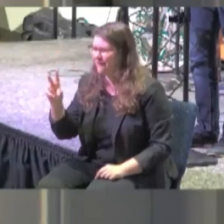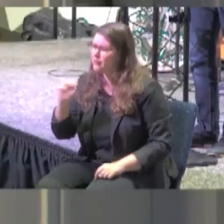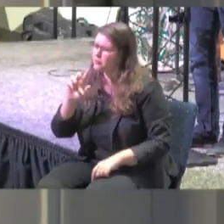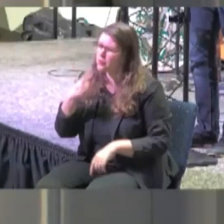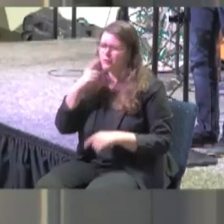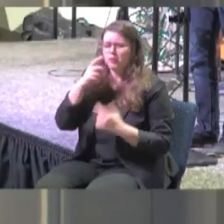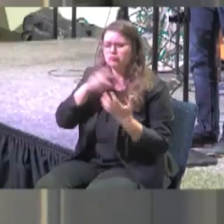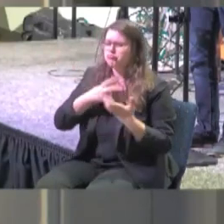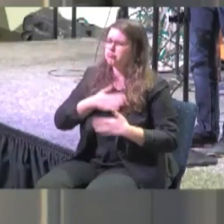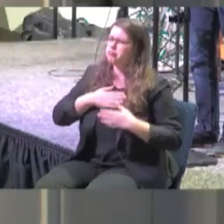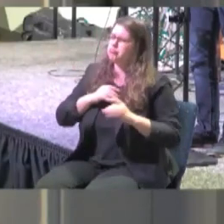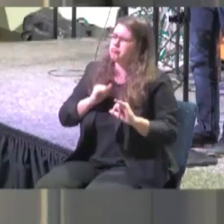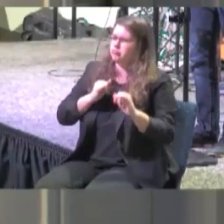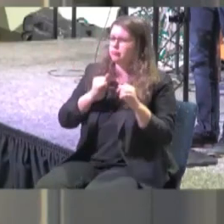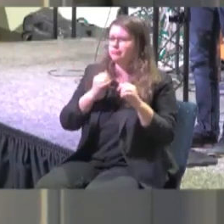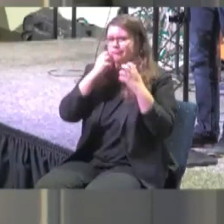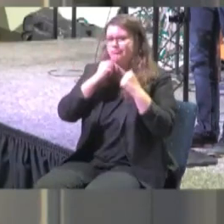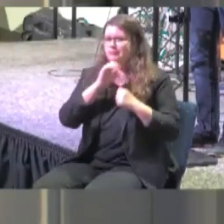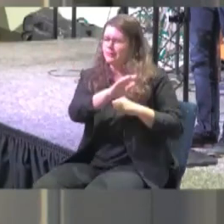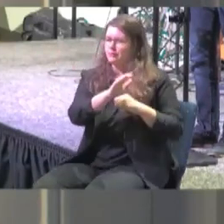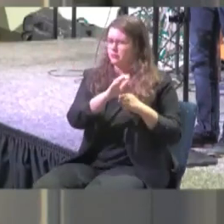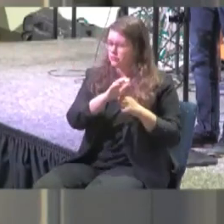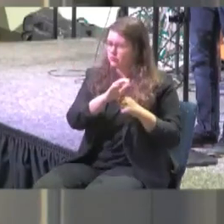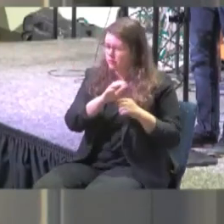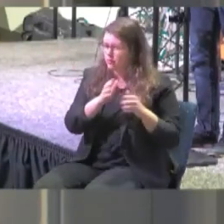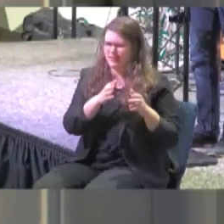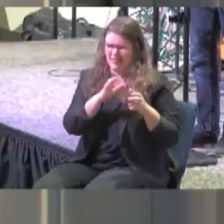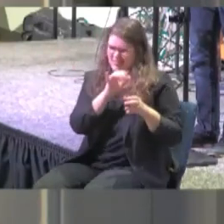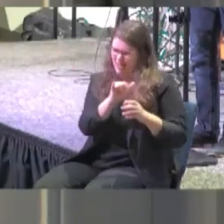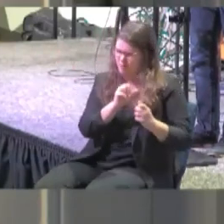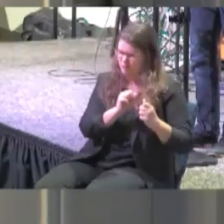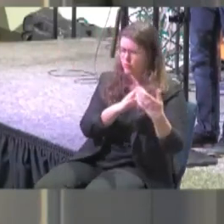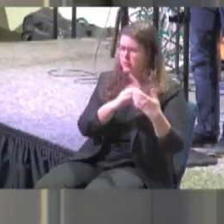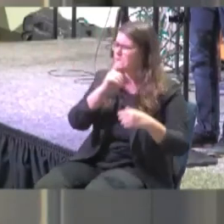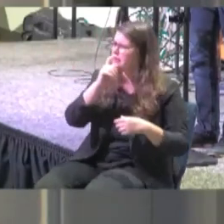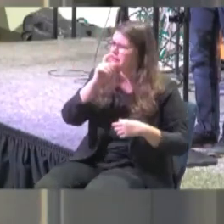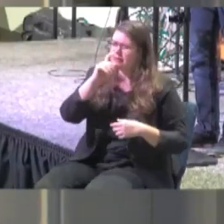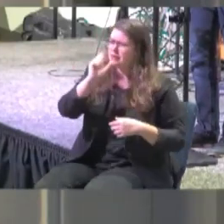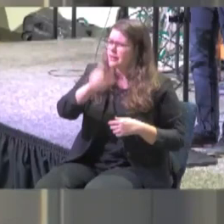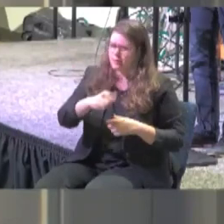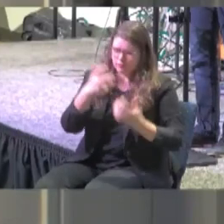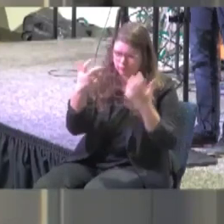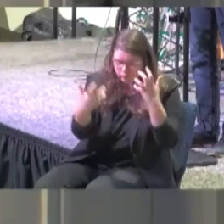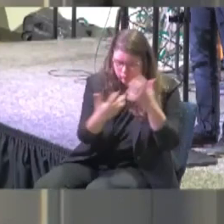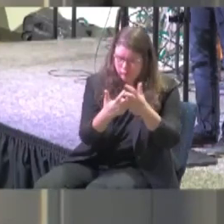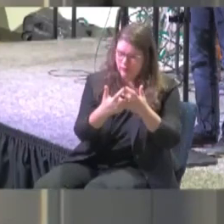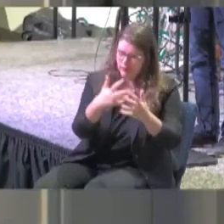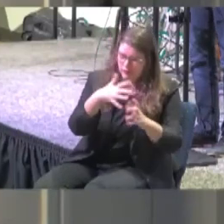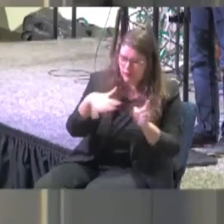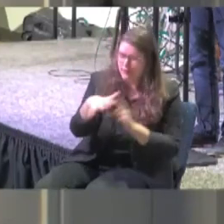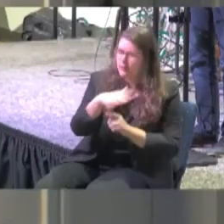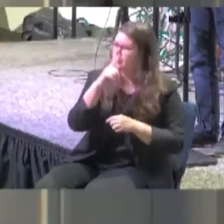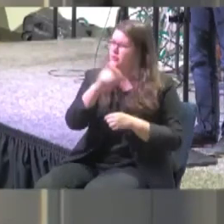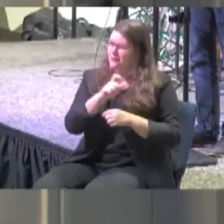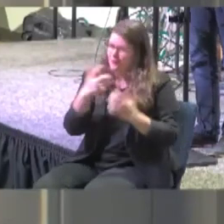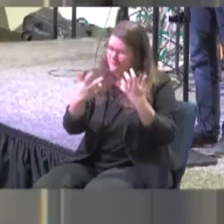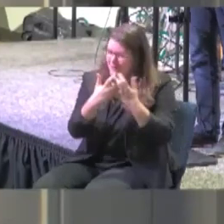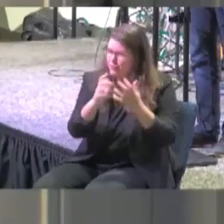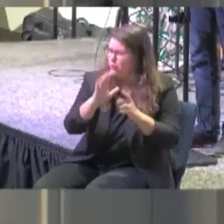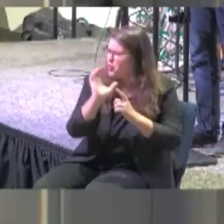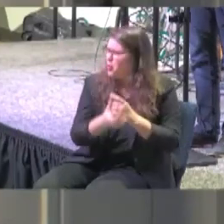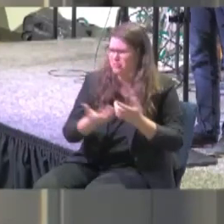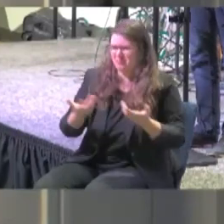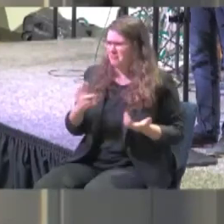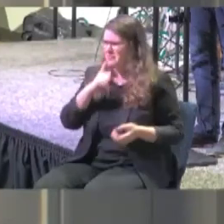of contextualization. A documentary translation doesn't need to be very contextualized or domesticated or brought into your